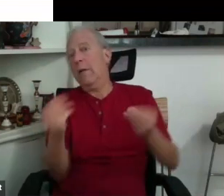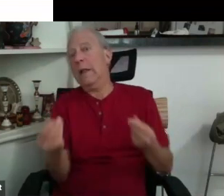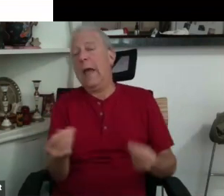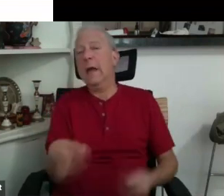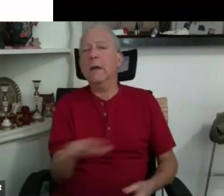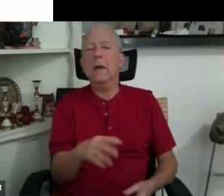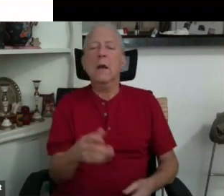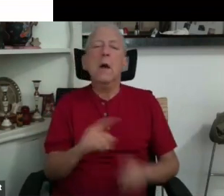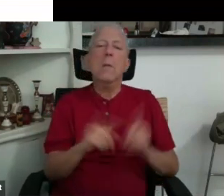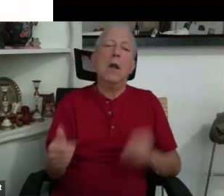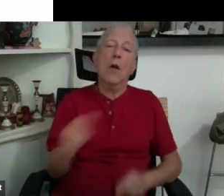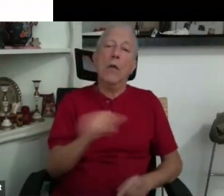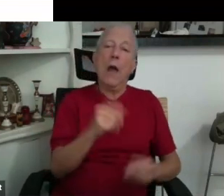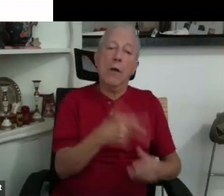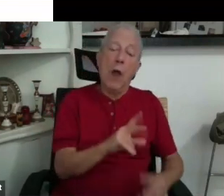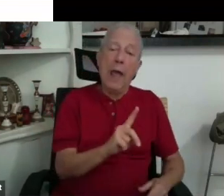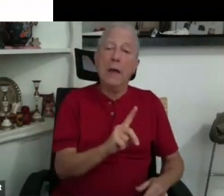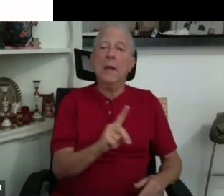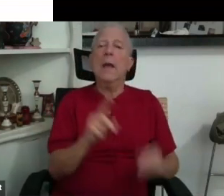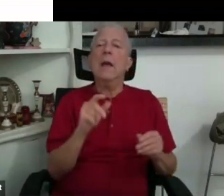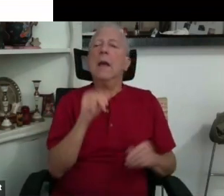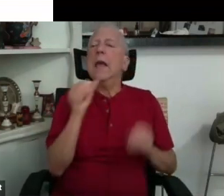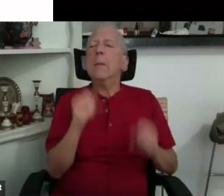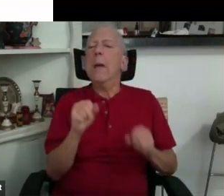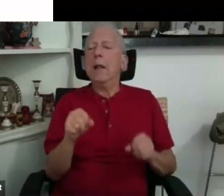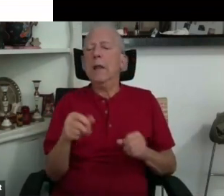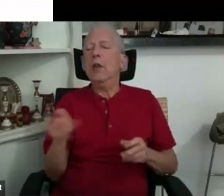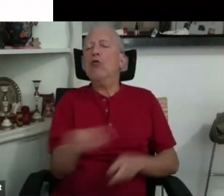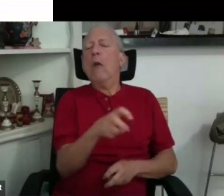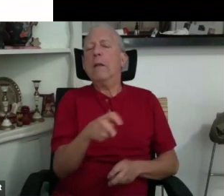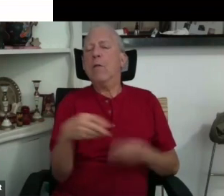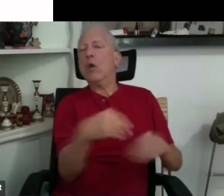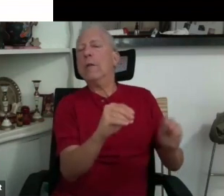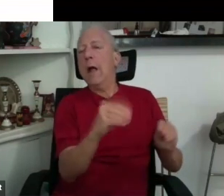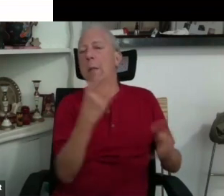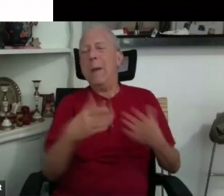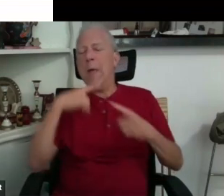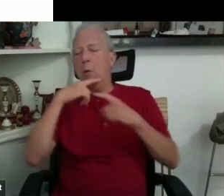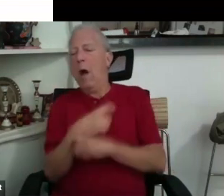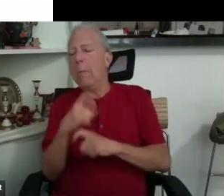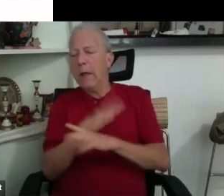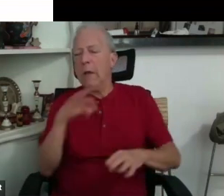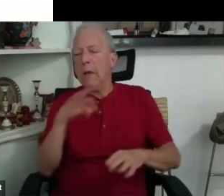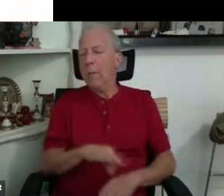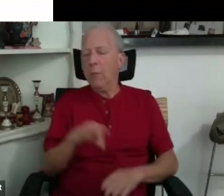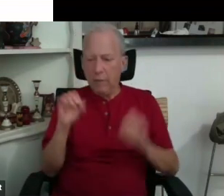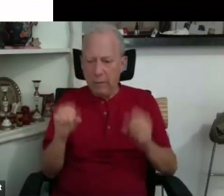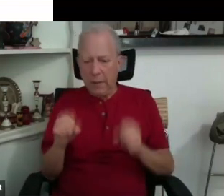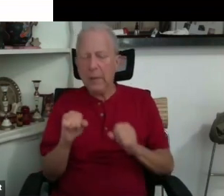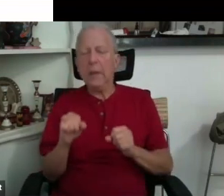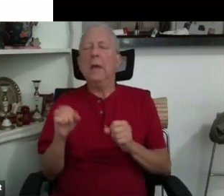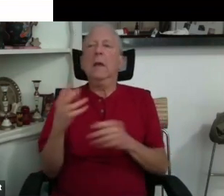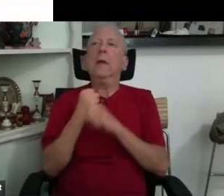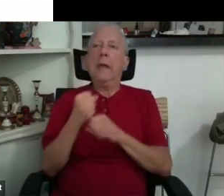the inability to transfer or sell might complicate the nonprofit's ability to access and maintain insurance